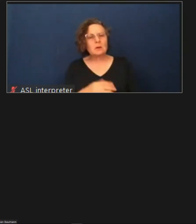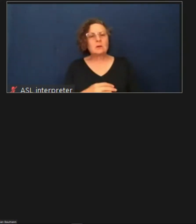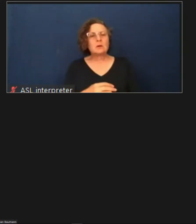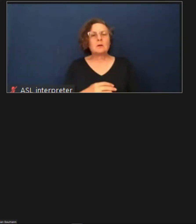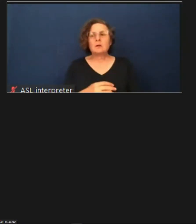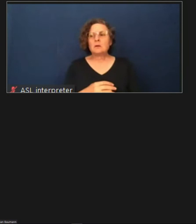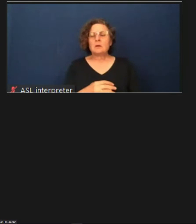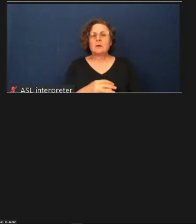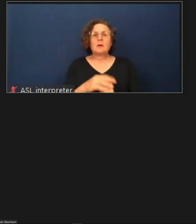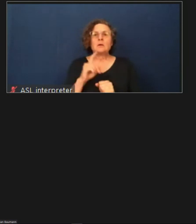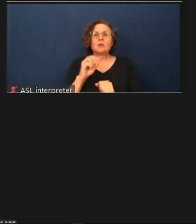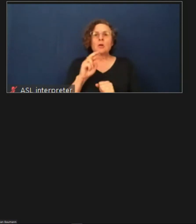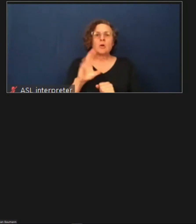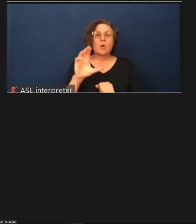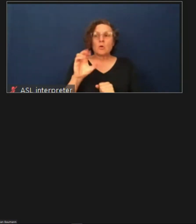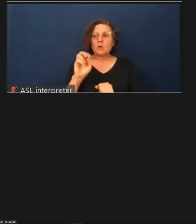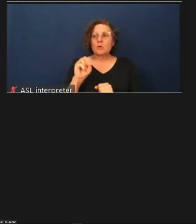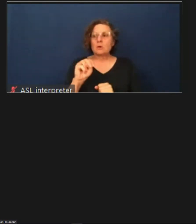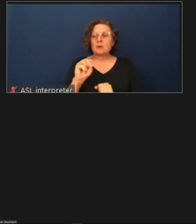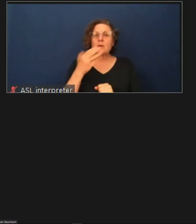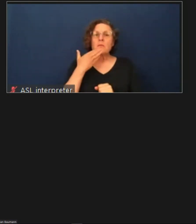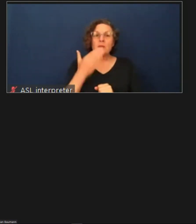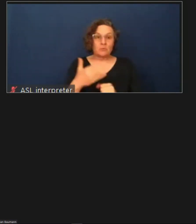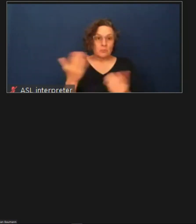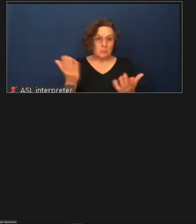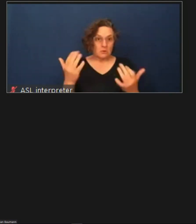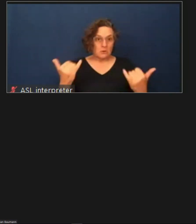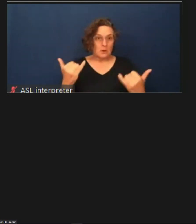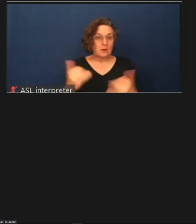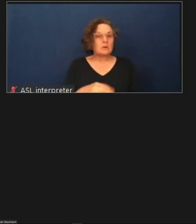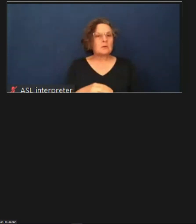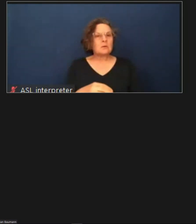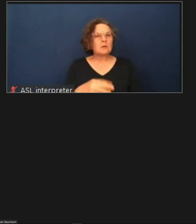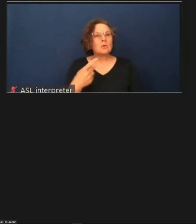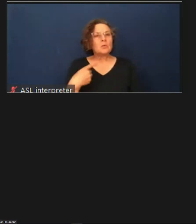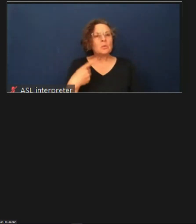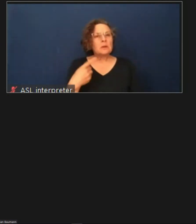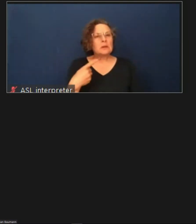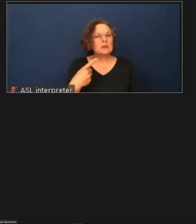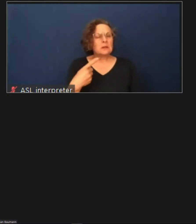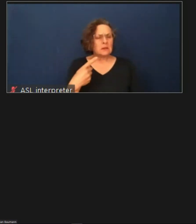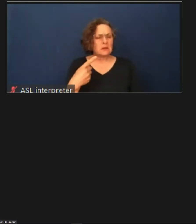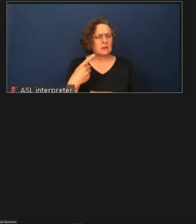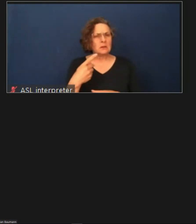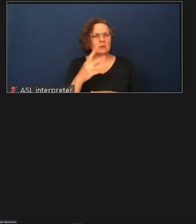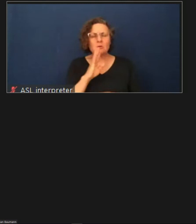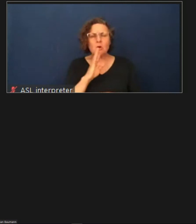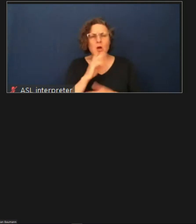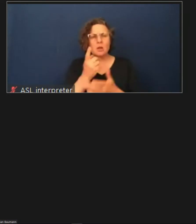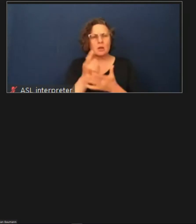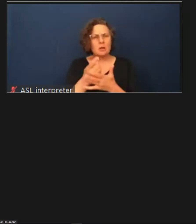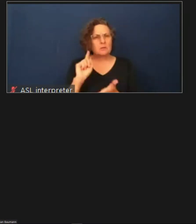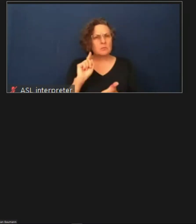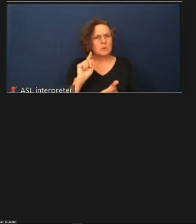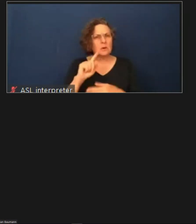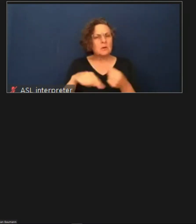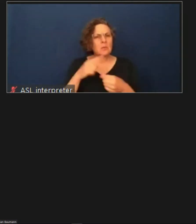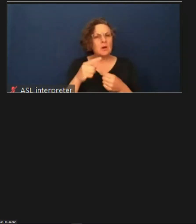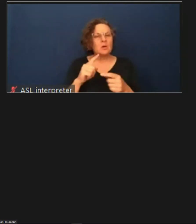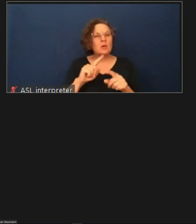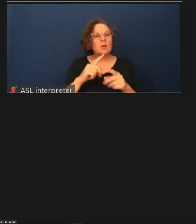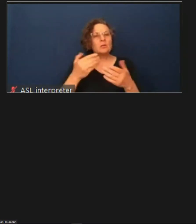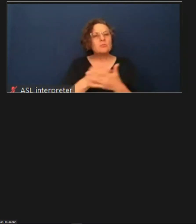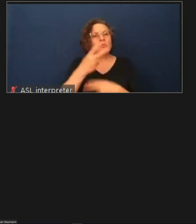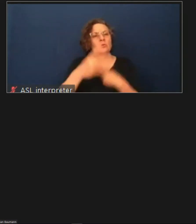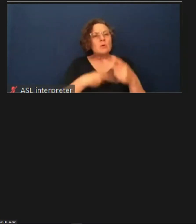Dr. Coren, thanks for being with us today. You and I spoke, I guess it was last week, about the new variants.